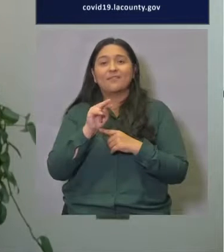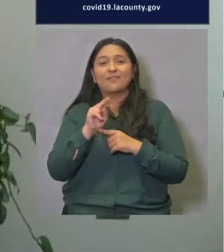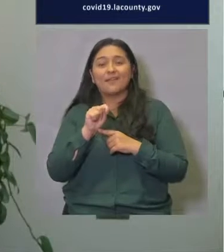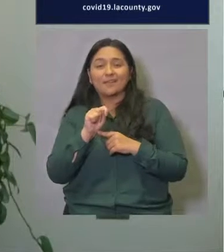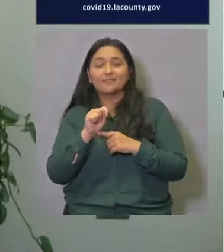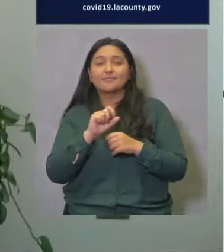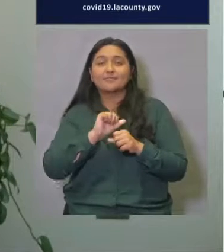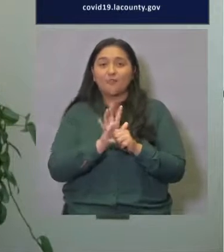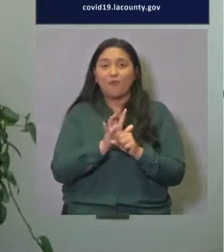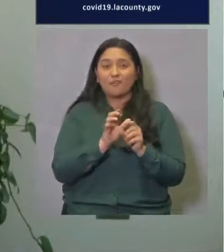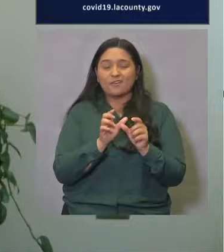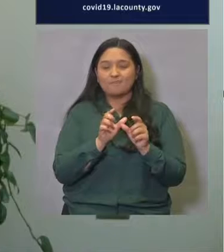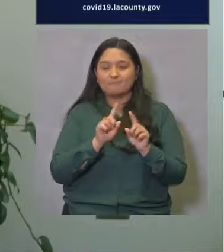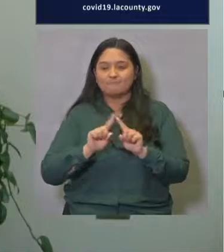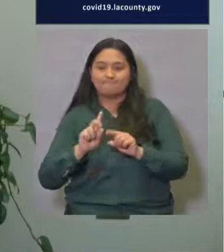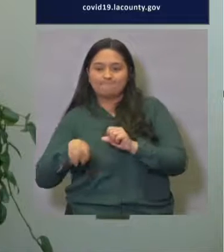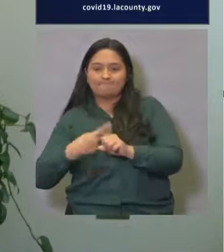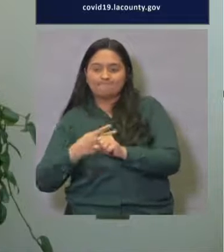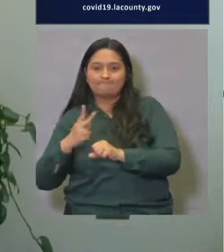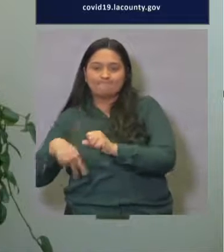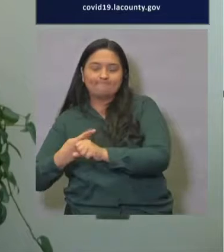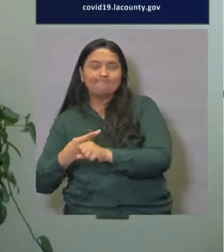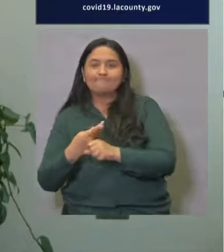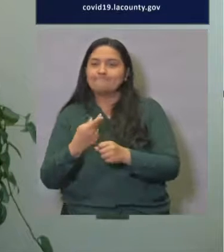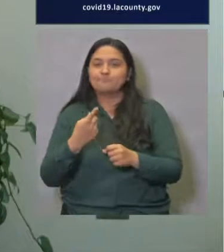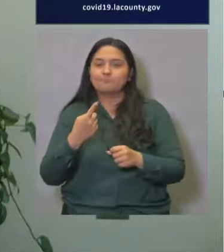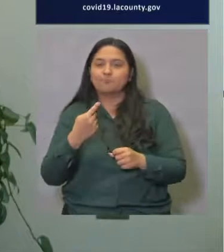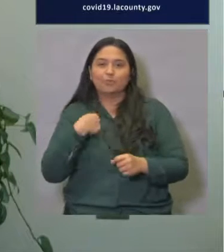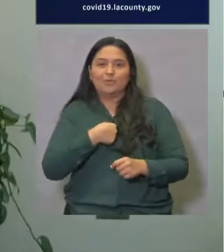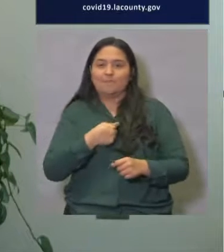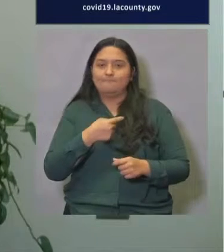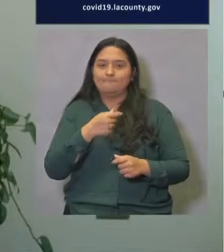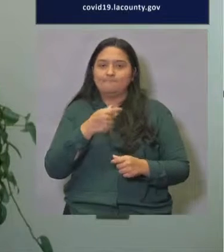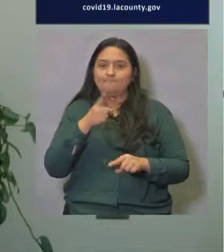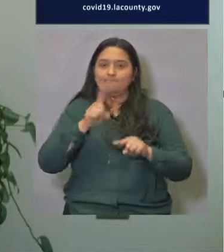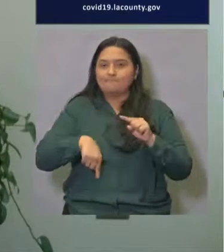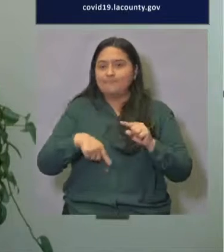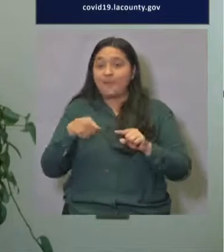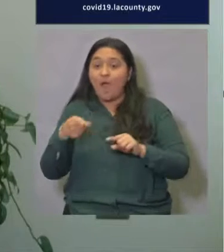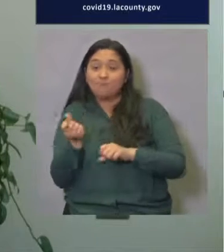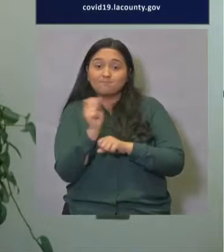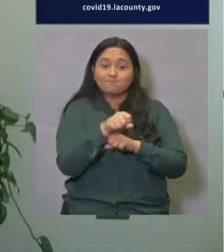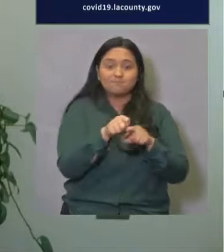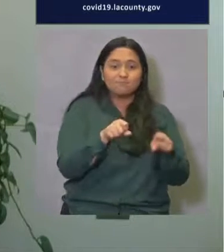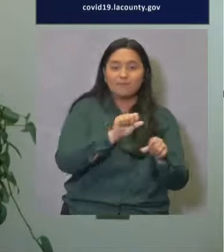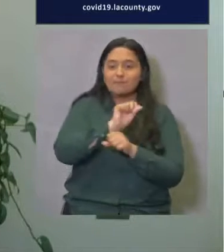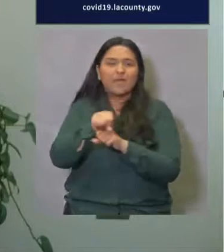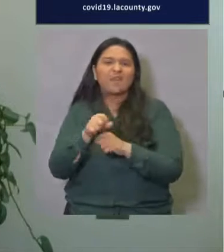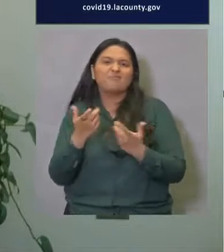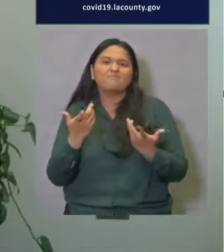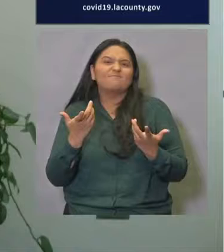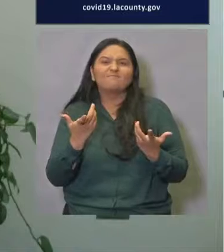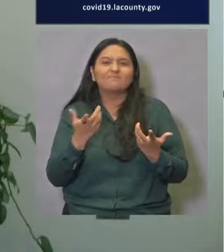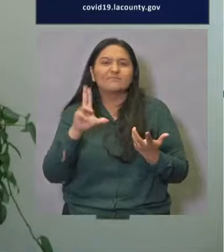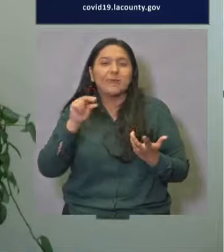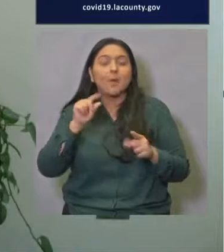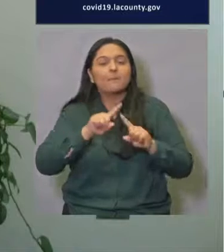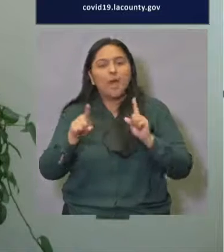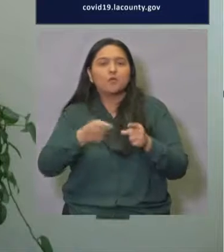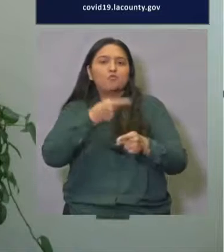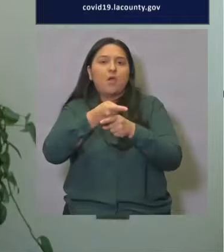say with certainty that one variant can beat out another variant. But you are absolutely right that the variant that